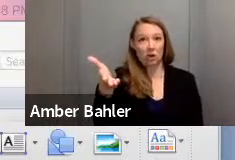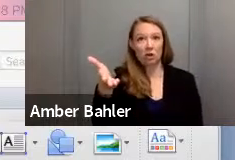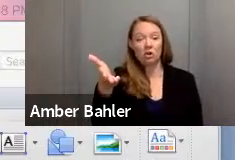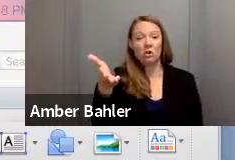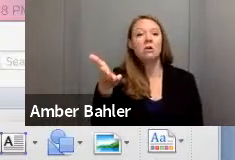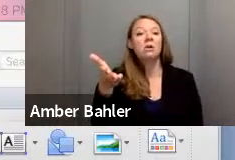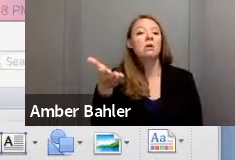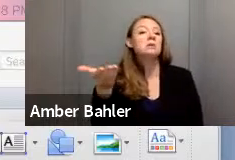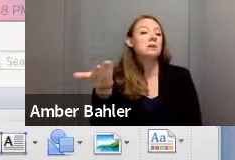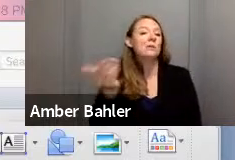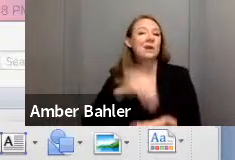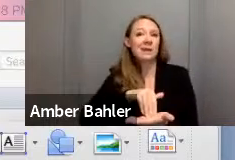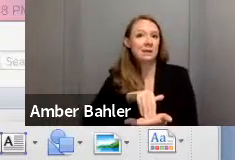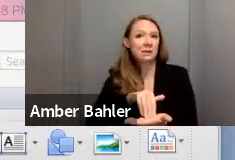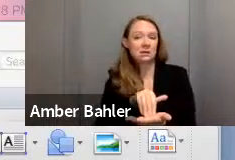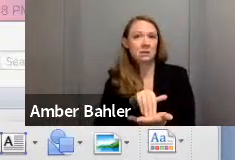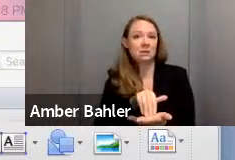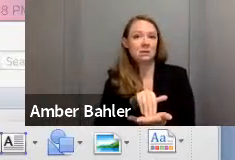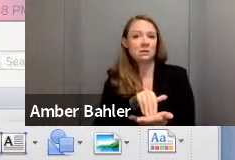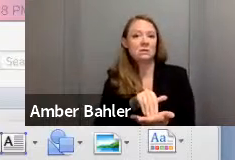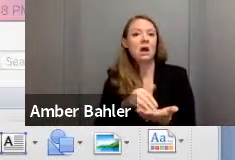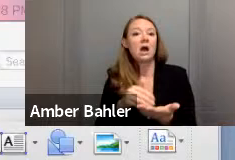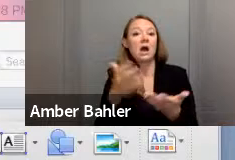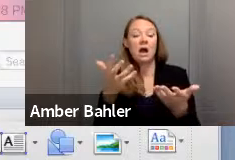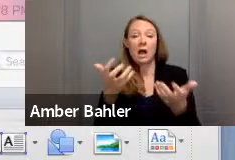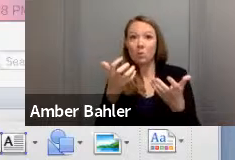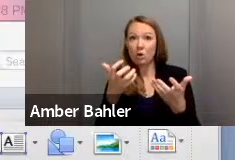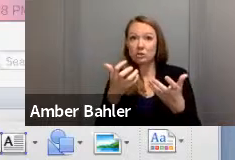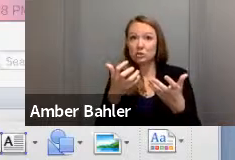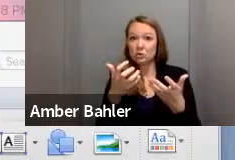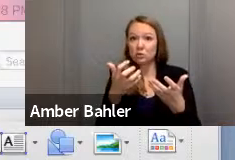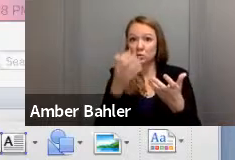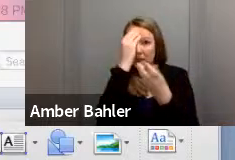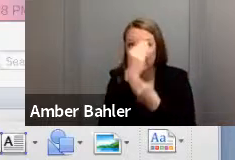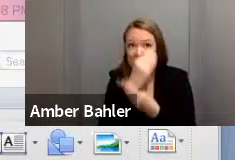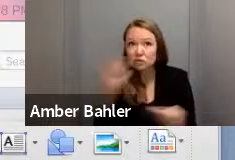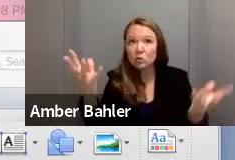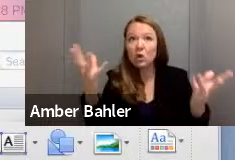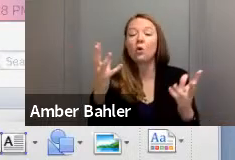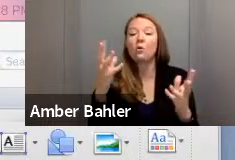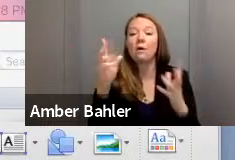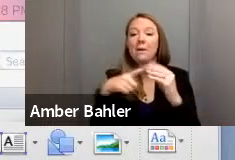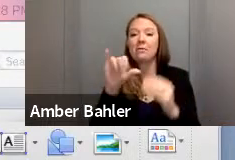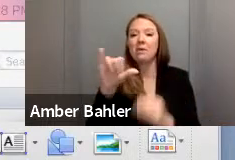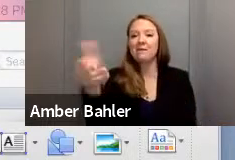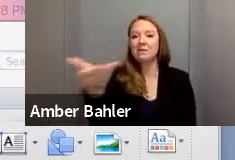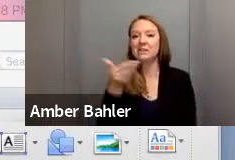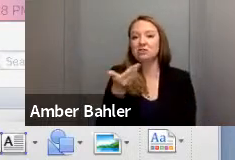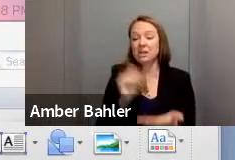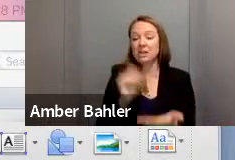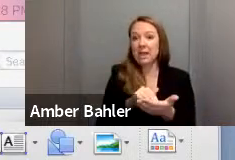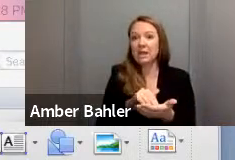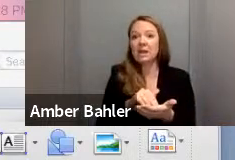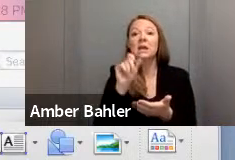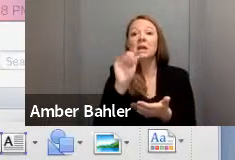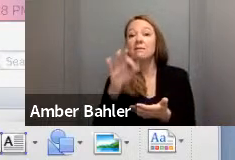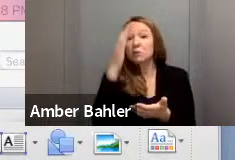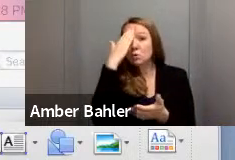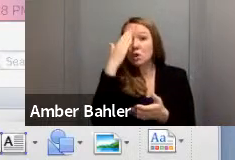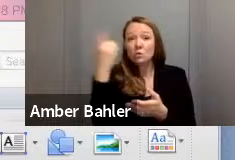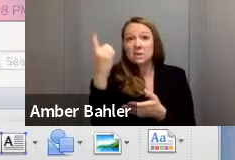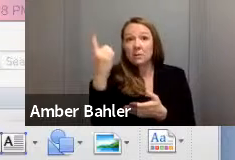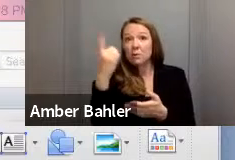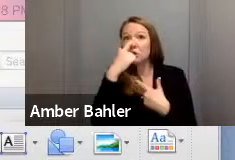So I want to just issue that invitation again. If you know anyone who would be interested in this, this is a great opportunity.